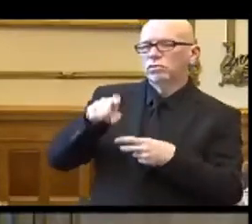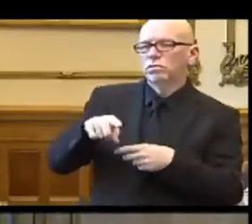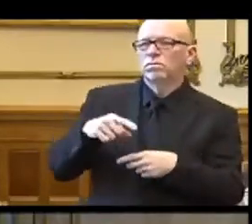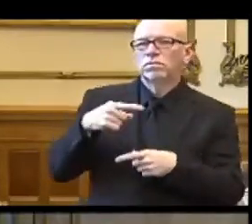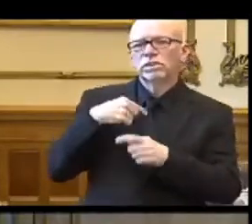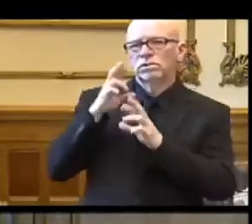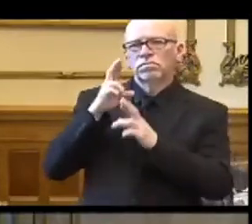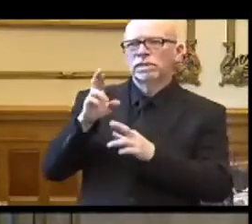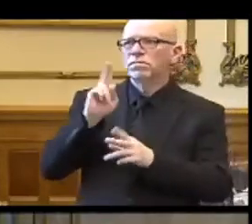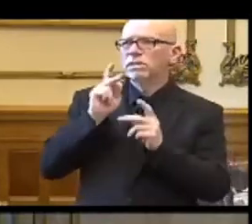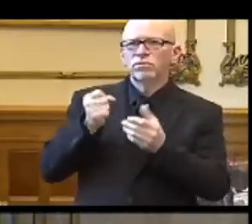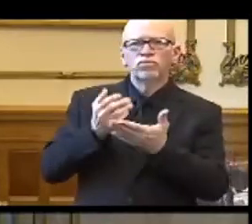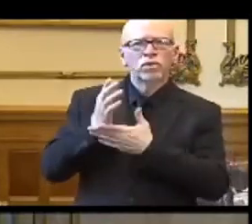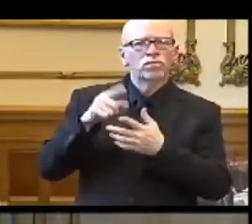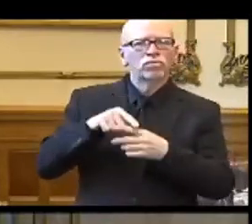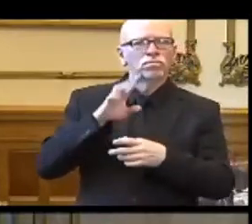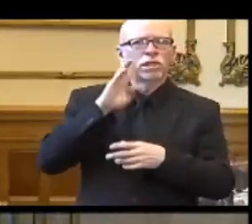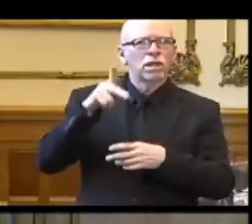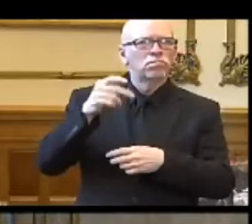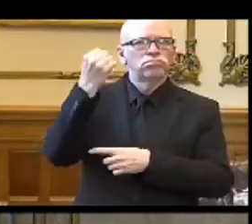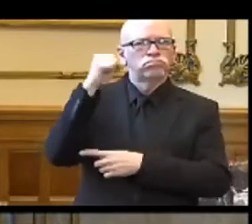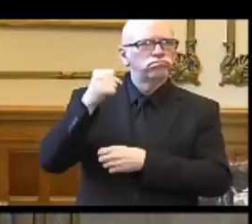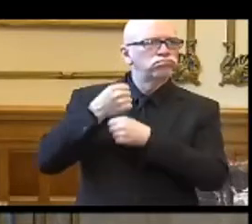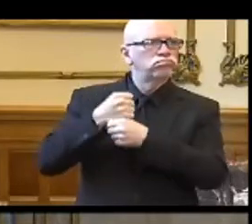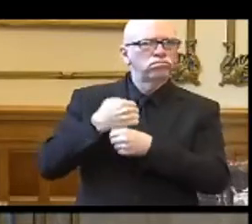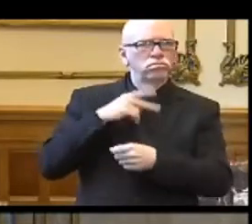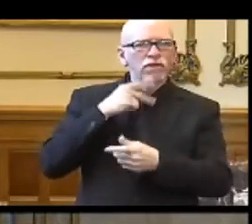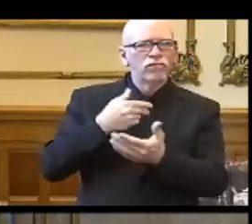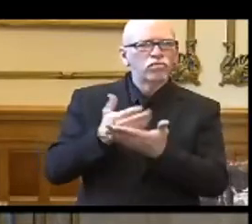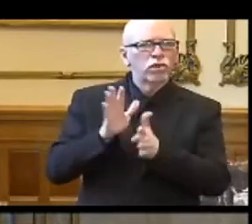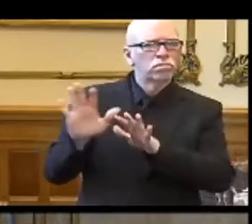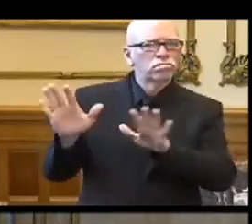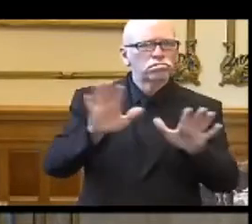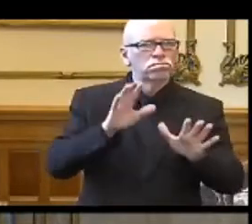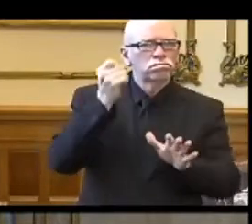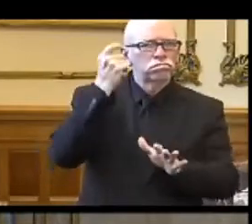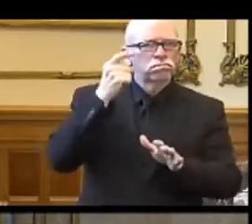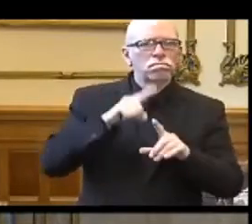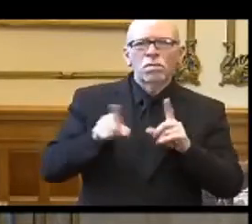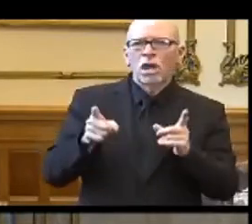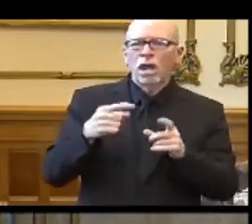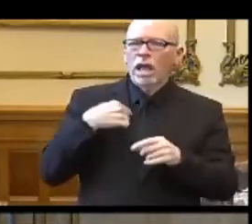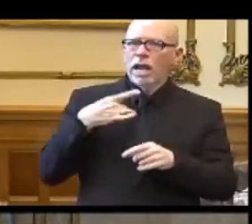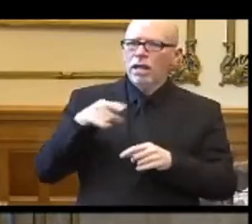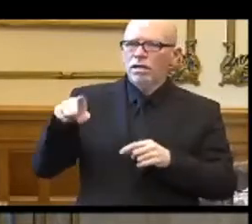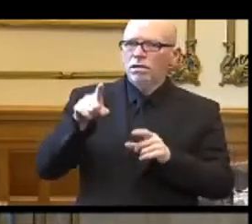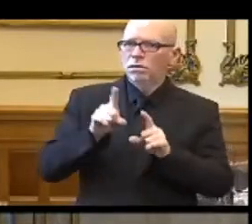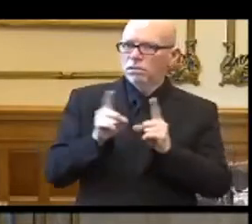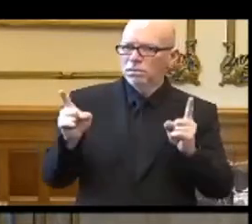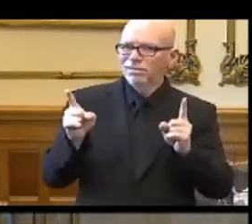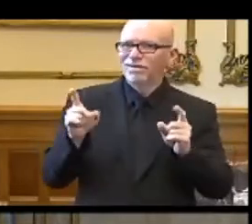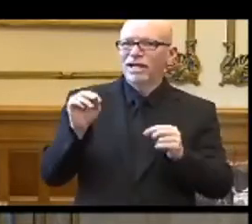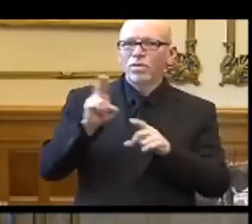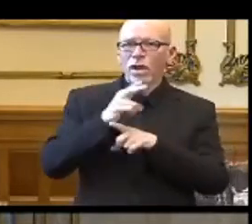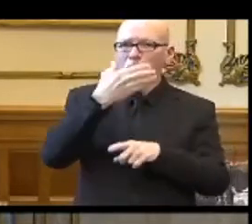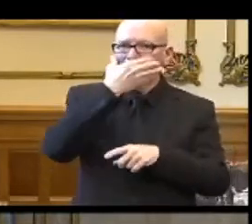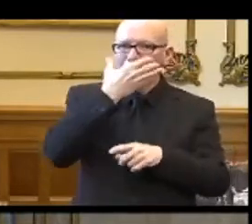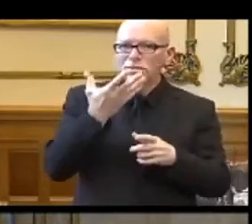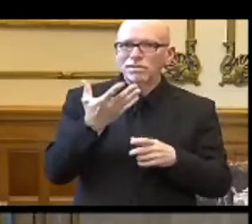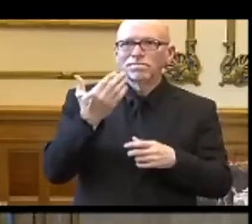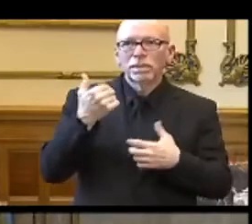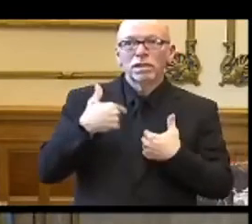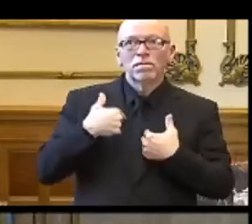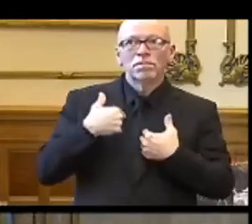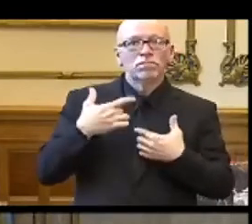the right for anybody to speak out and to protest, but I would in this time like them to social distance and to wear masks, because I